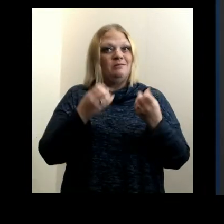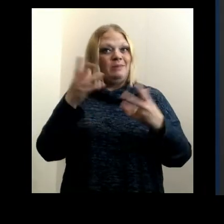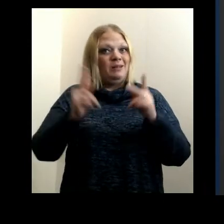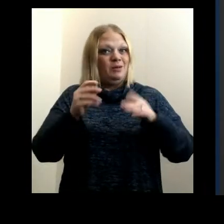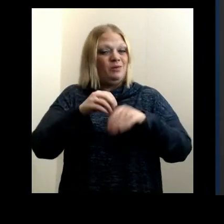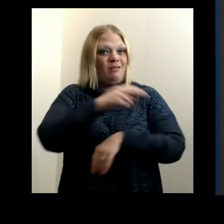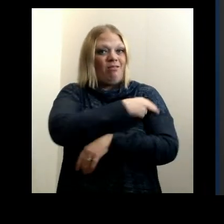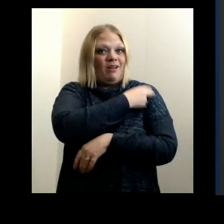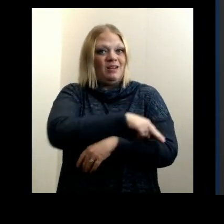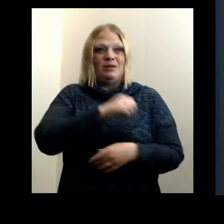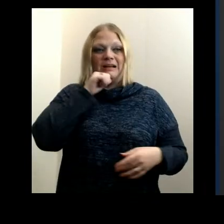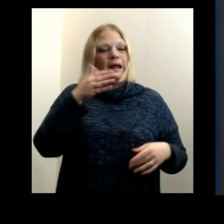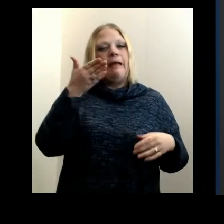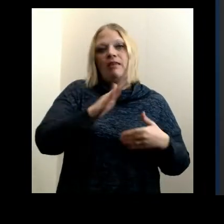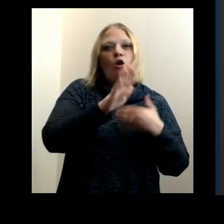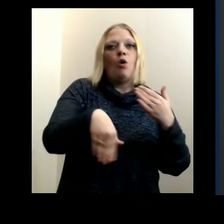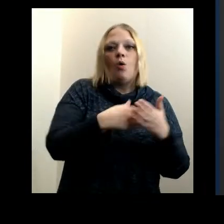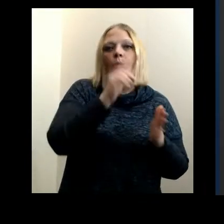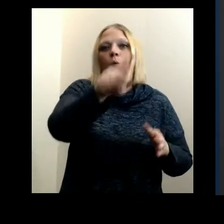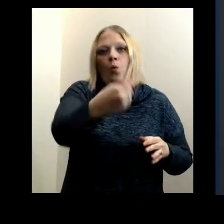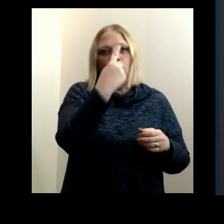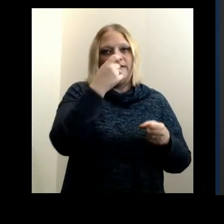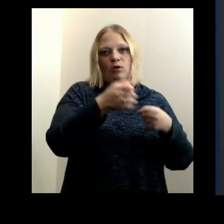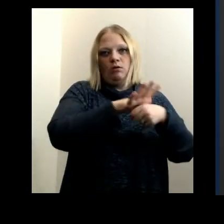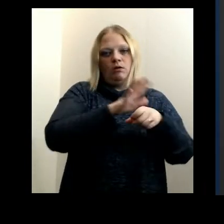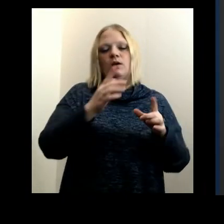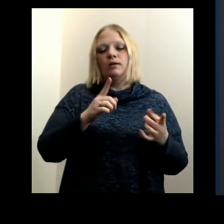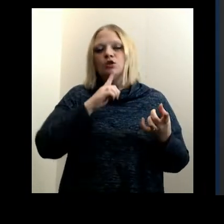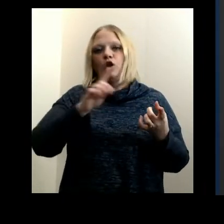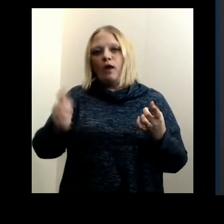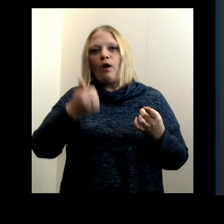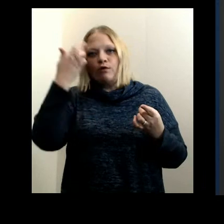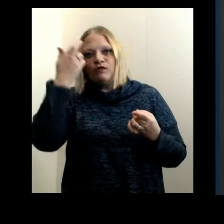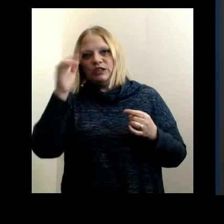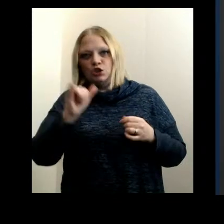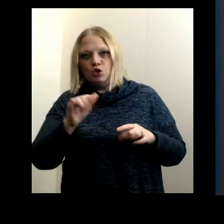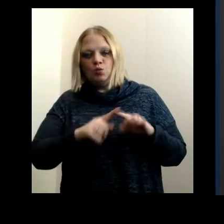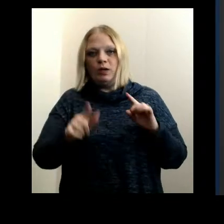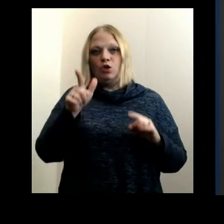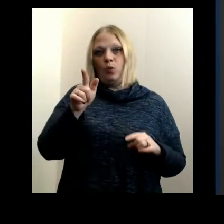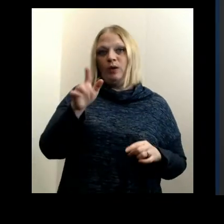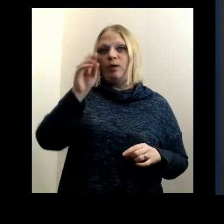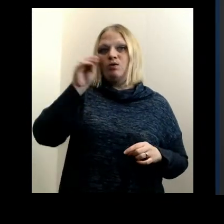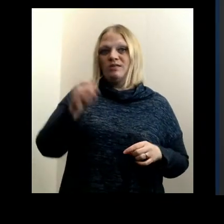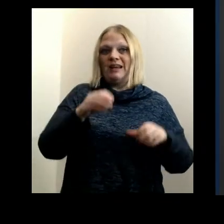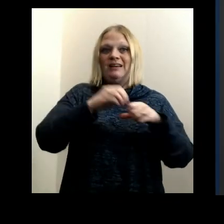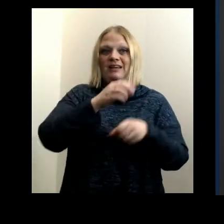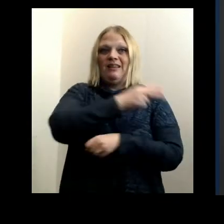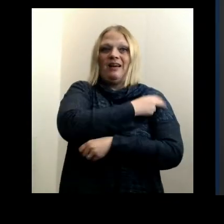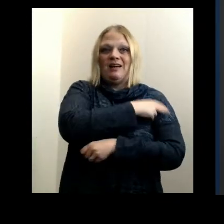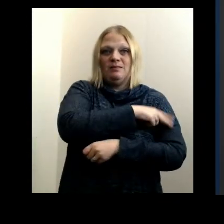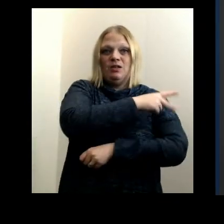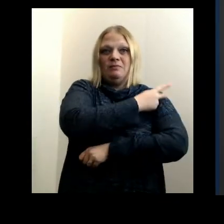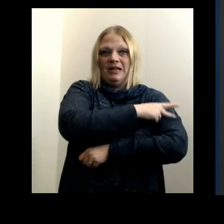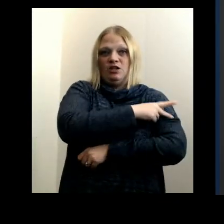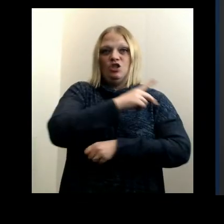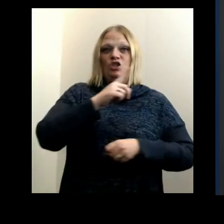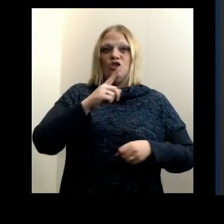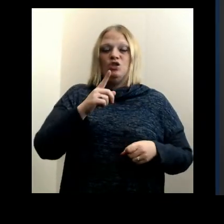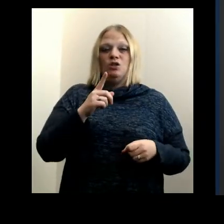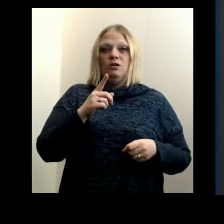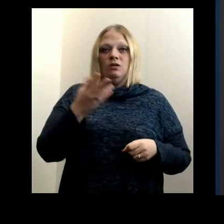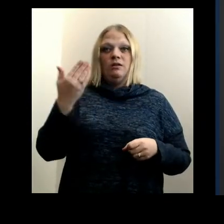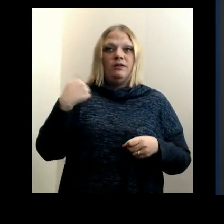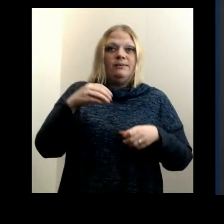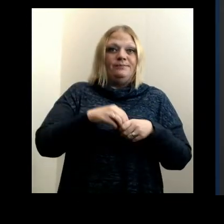They're not all there for COVID-19, many of them there for other items. But 21% of the hospitalized patients were in the